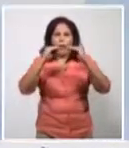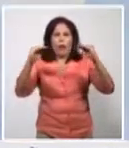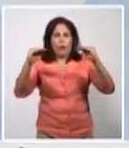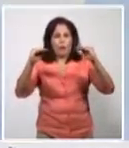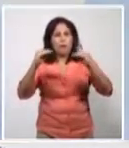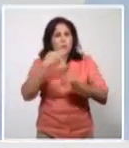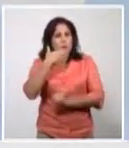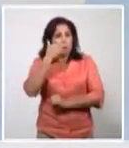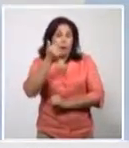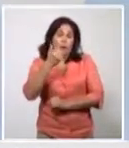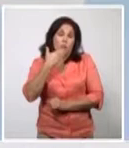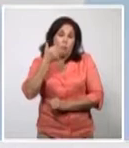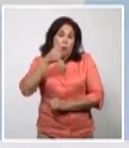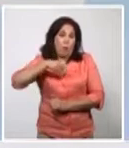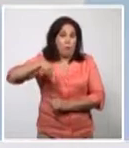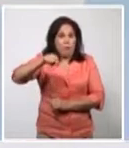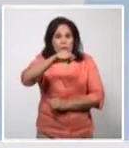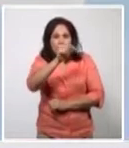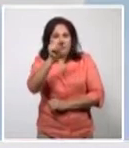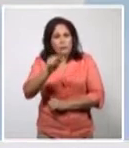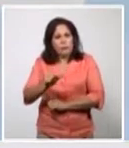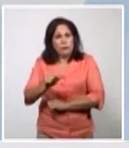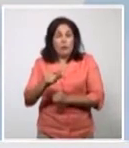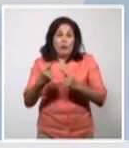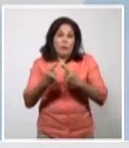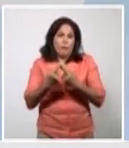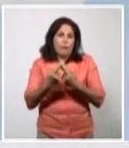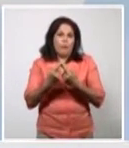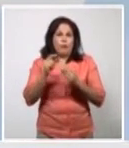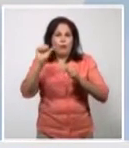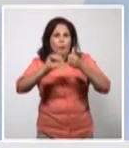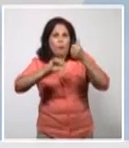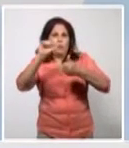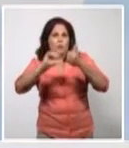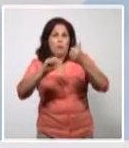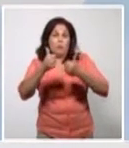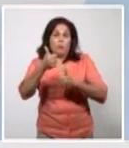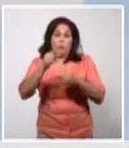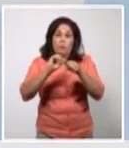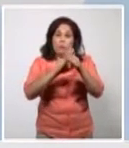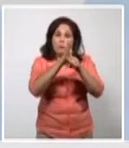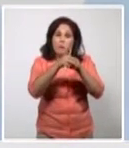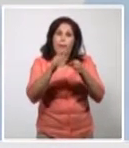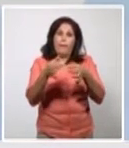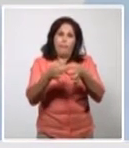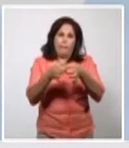and this is favorable from the point of view of the behavior of the epidemic.